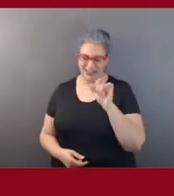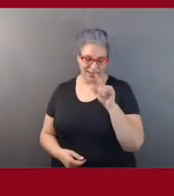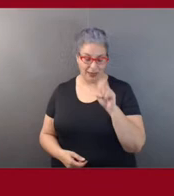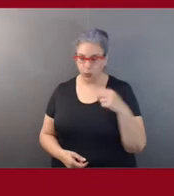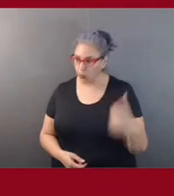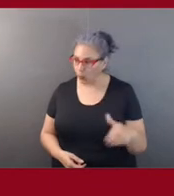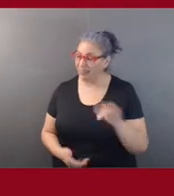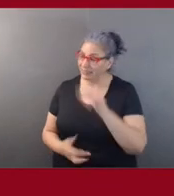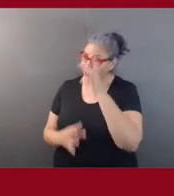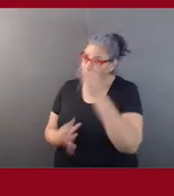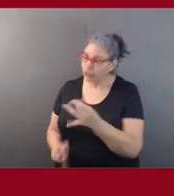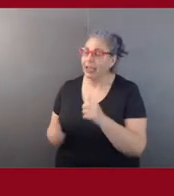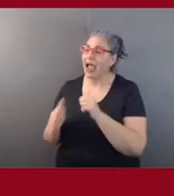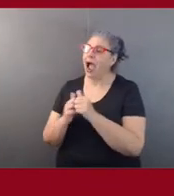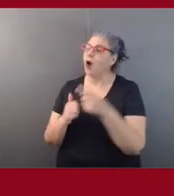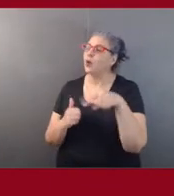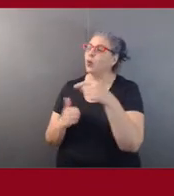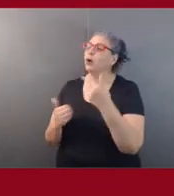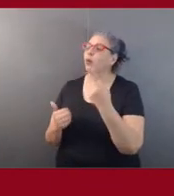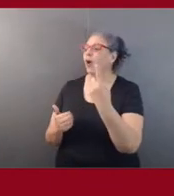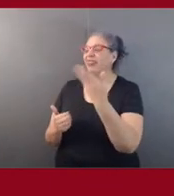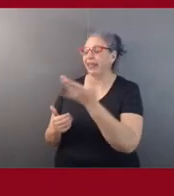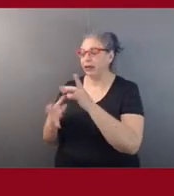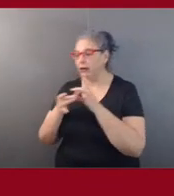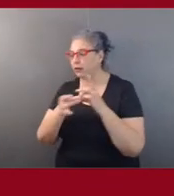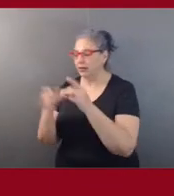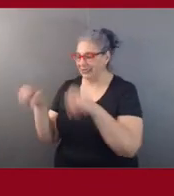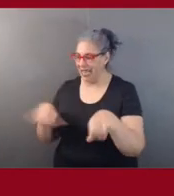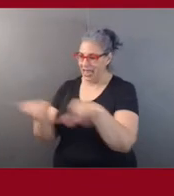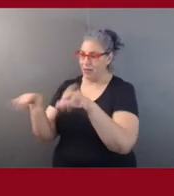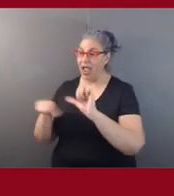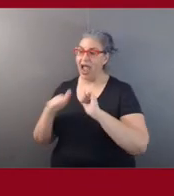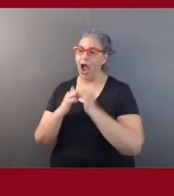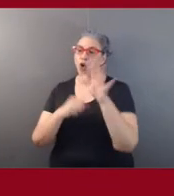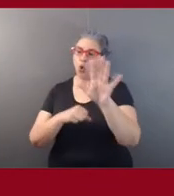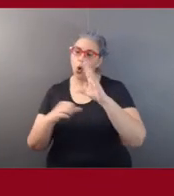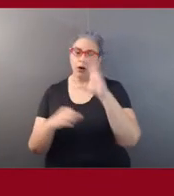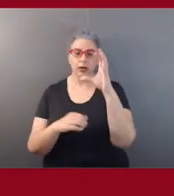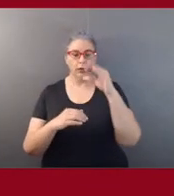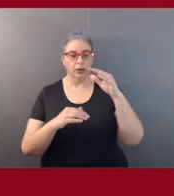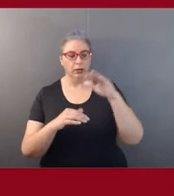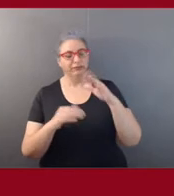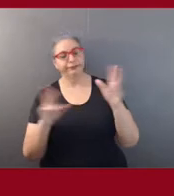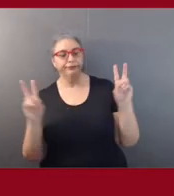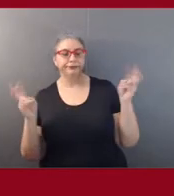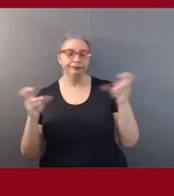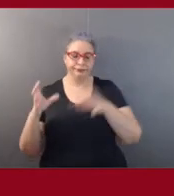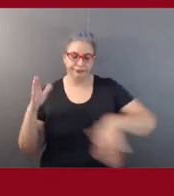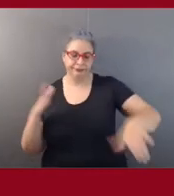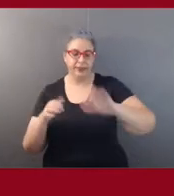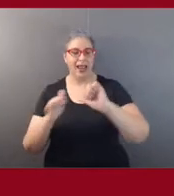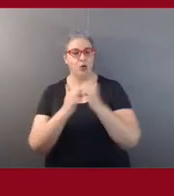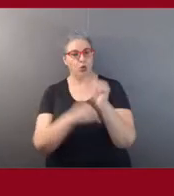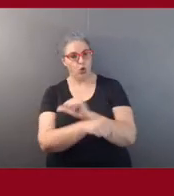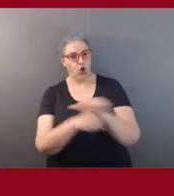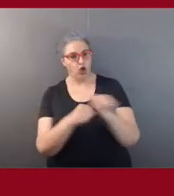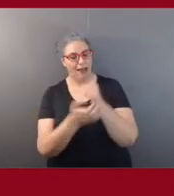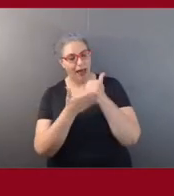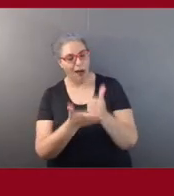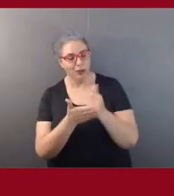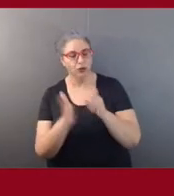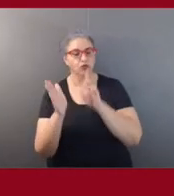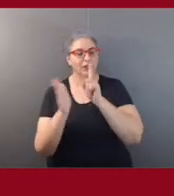your platforms work to sort of overcome the historical underrepresentation in the industry. And I'm so interested to hear,